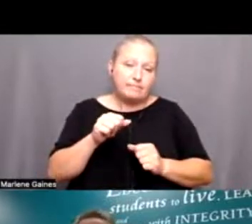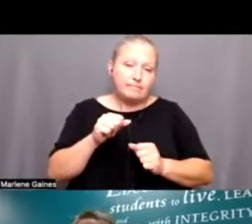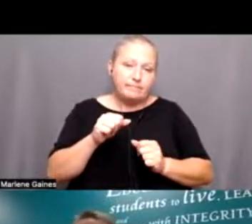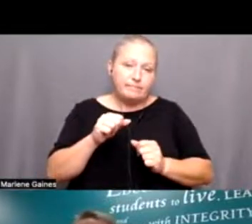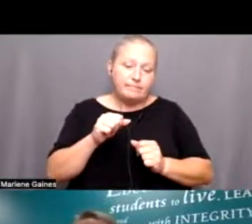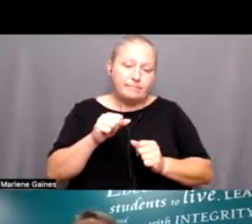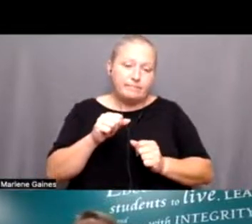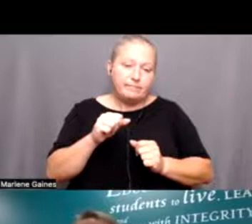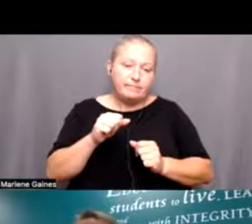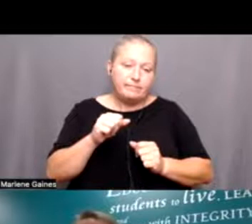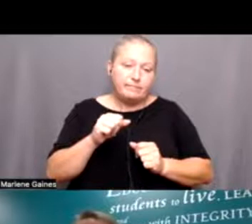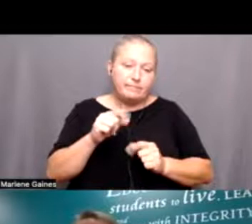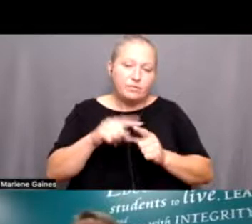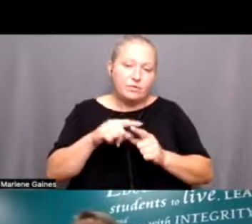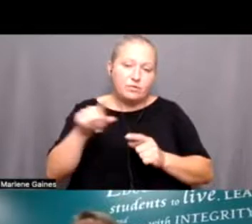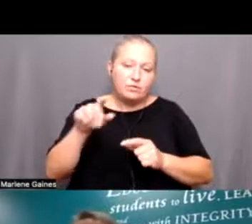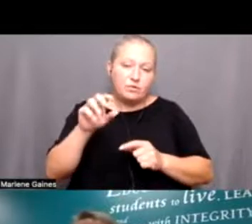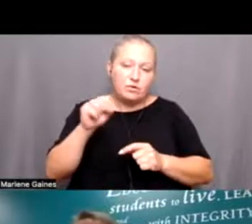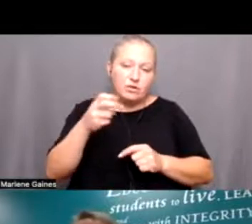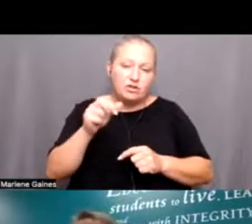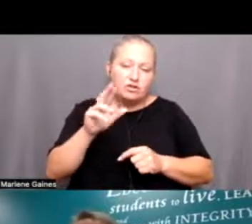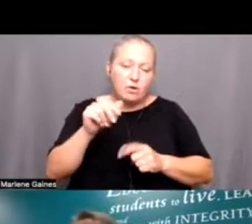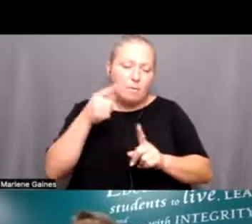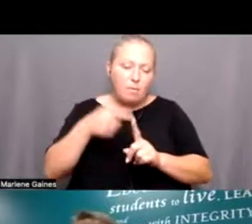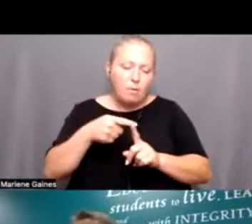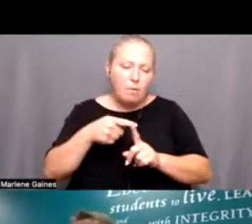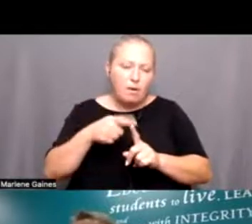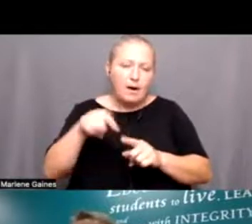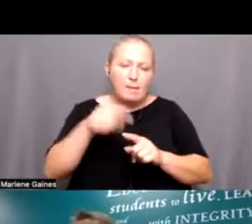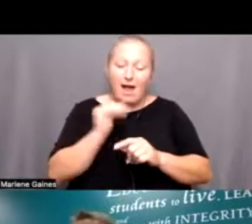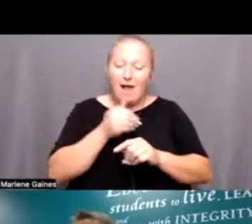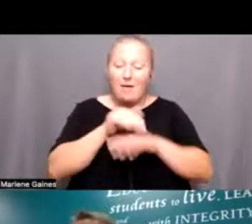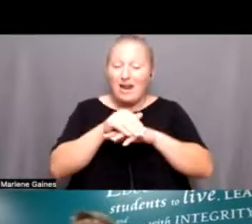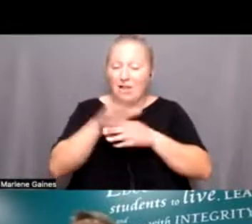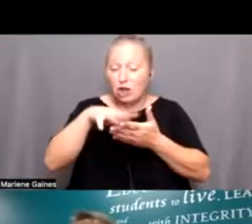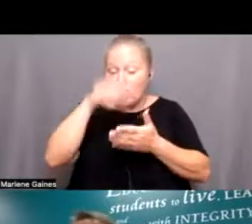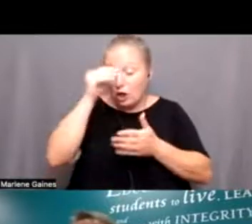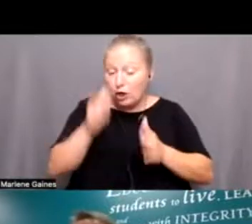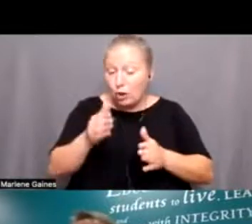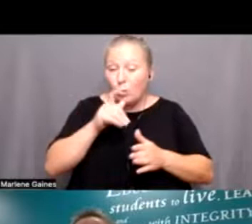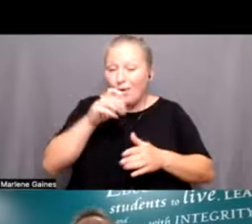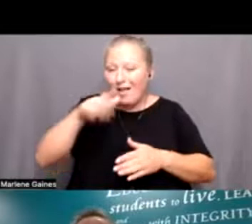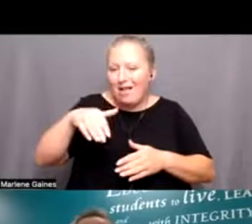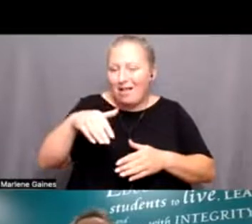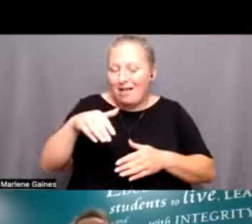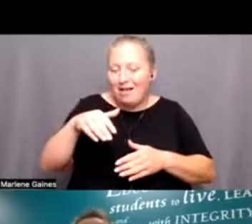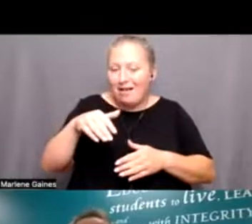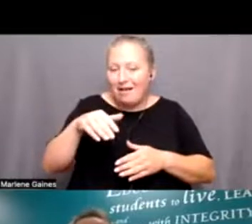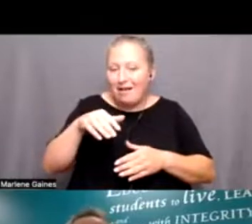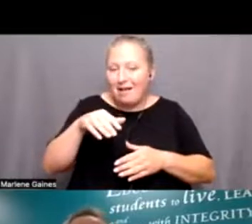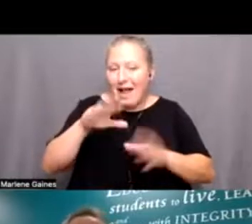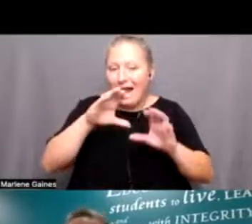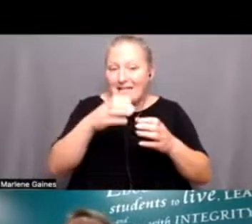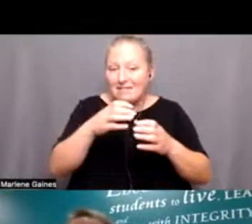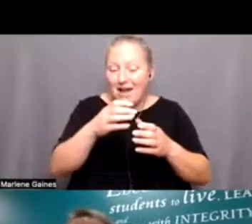like to Shara's point, just in terms of like our English learners who haven't been able to reclassify after